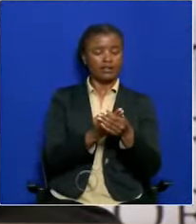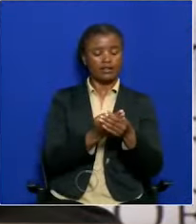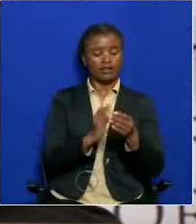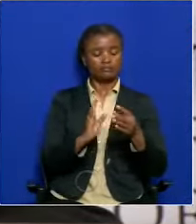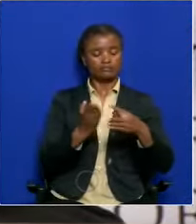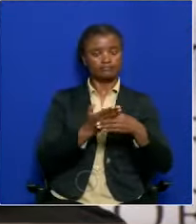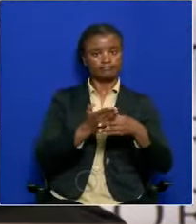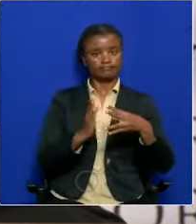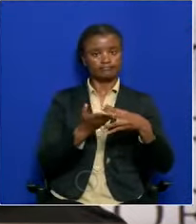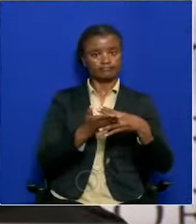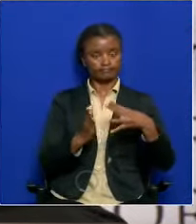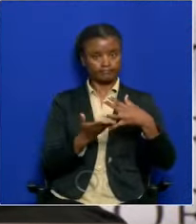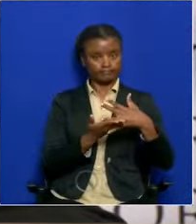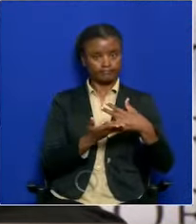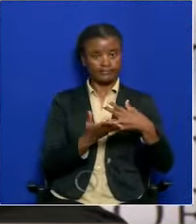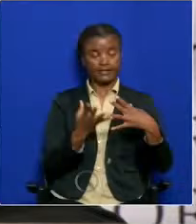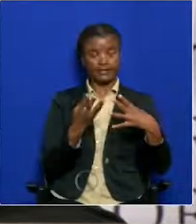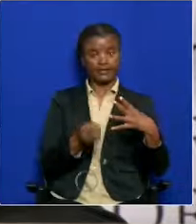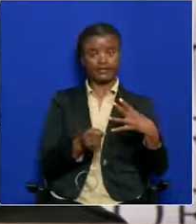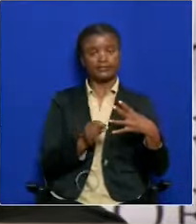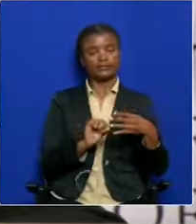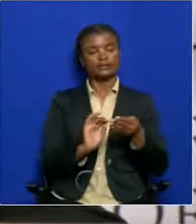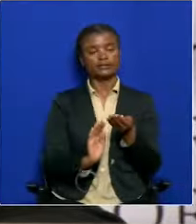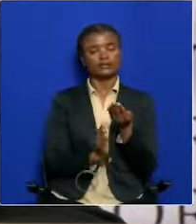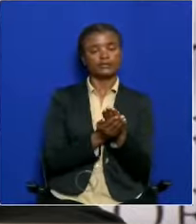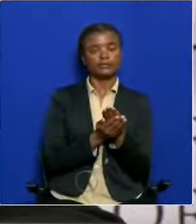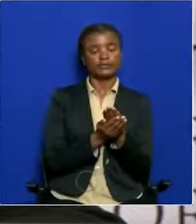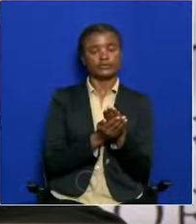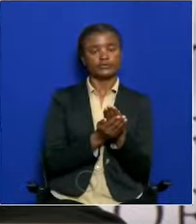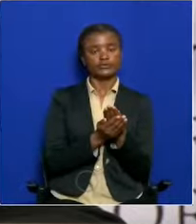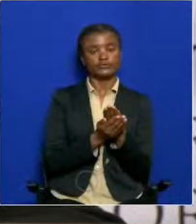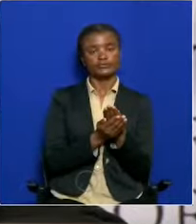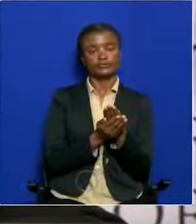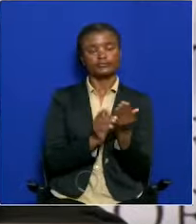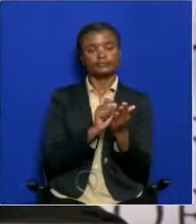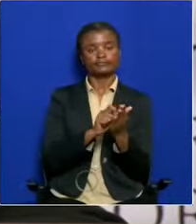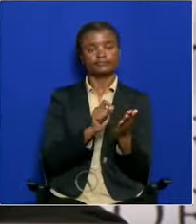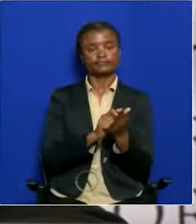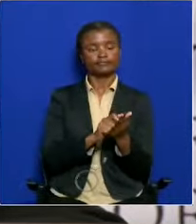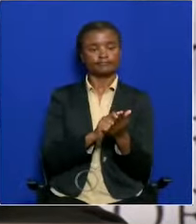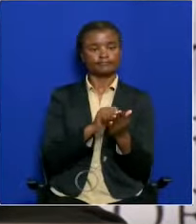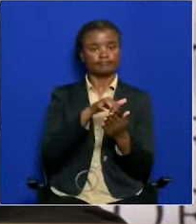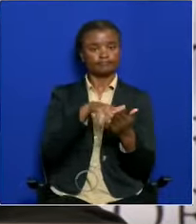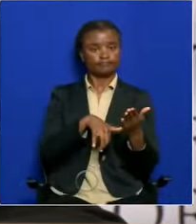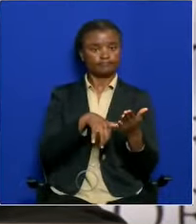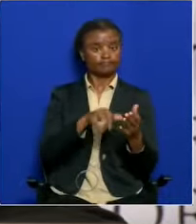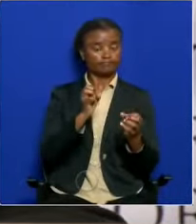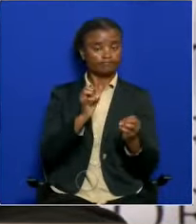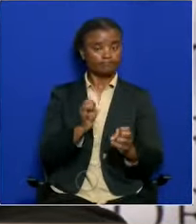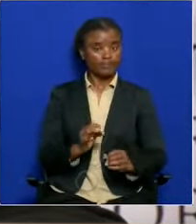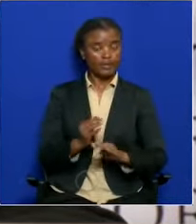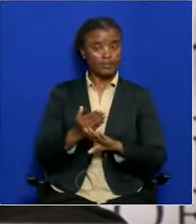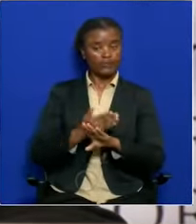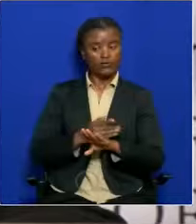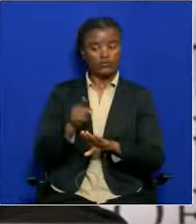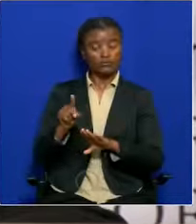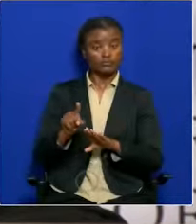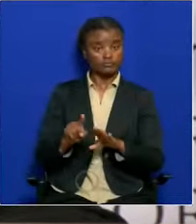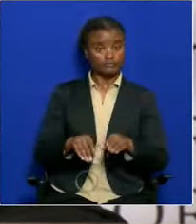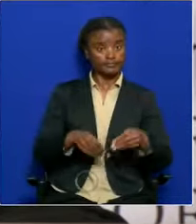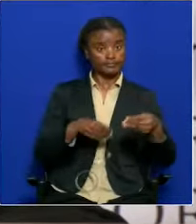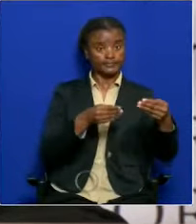which has supplementary statement, which is the statement that you submitted.